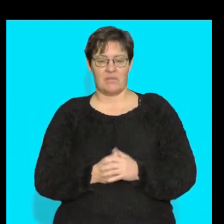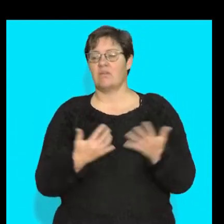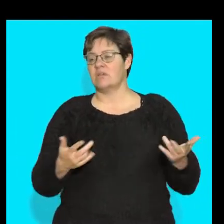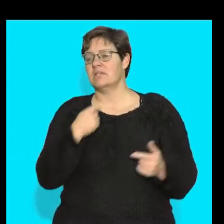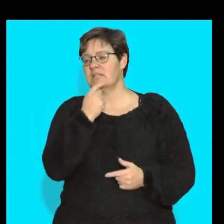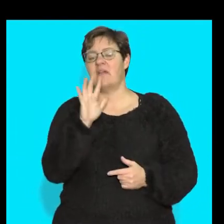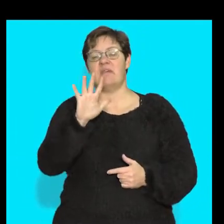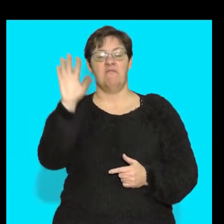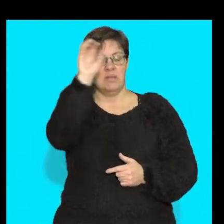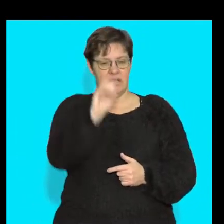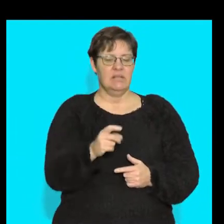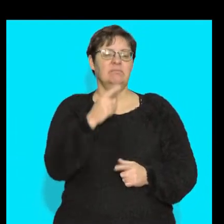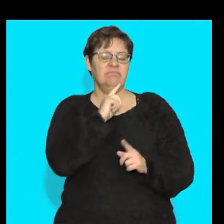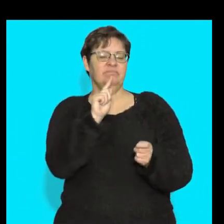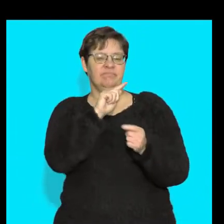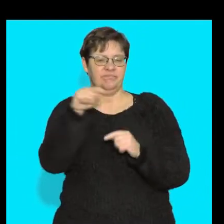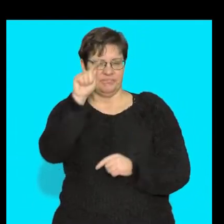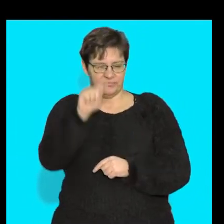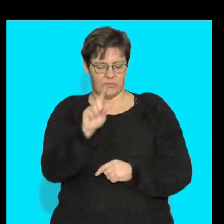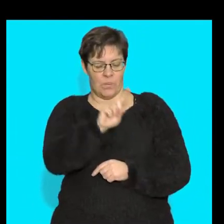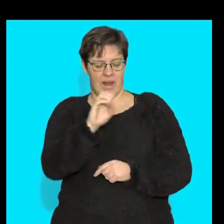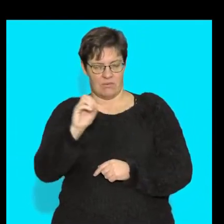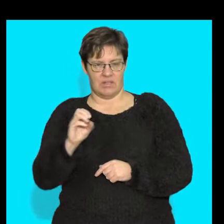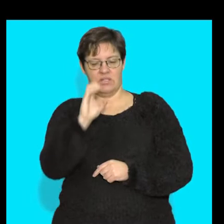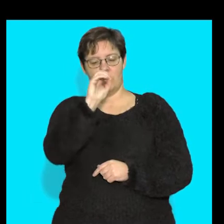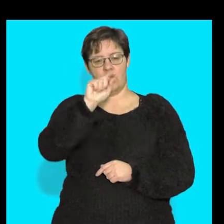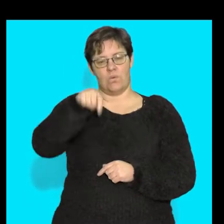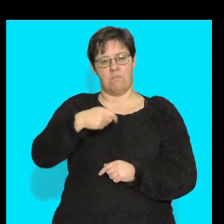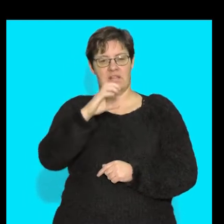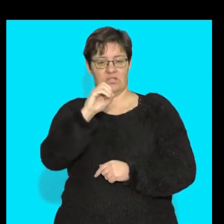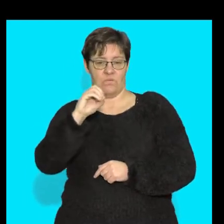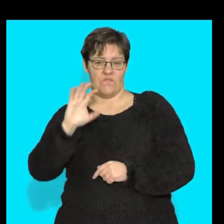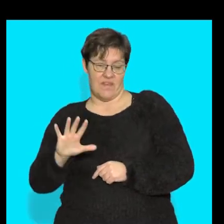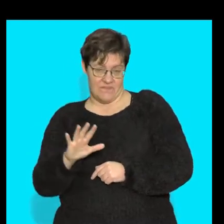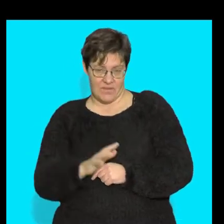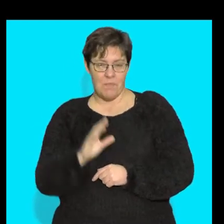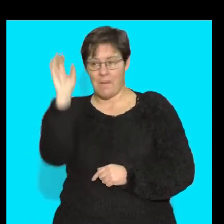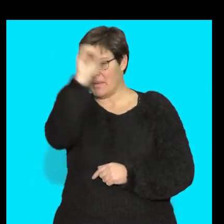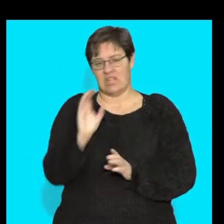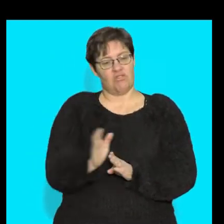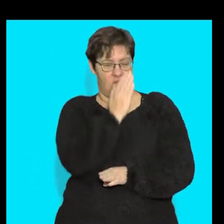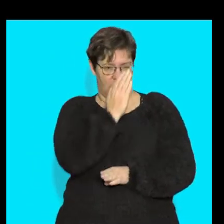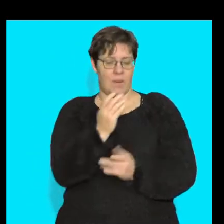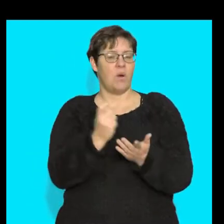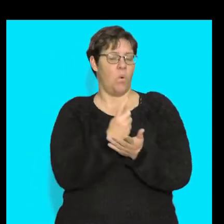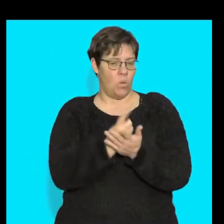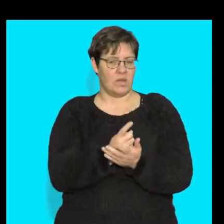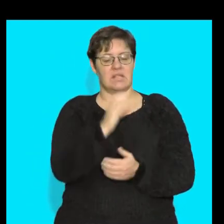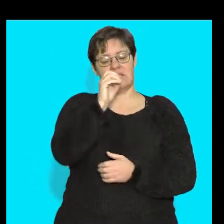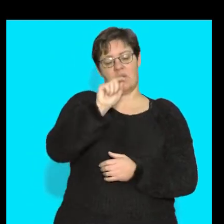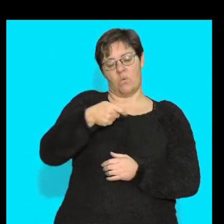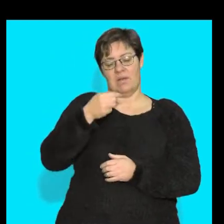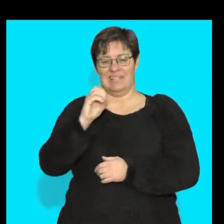you 5%, you need to divide it by 100 in order to do away with the percentage, and then write it as